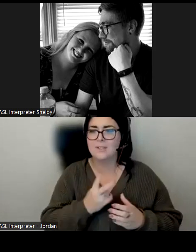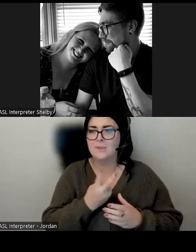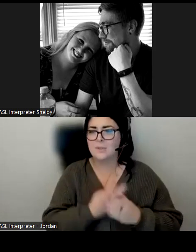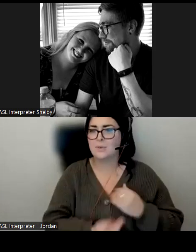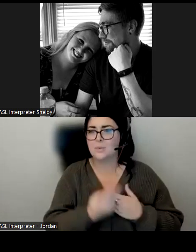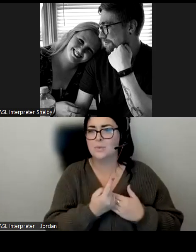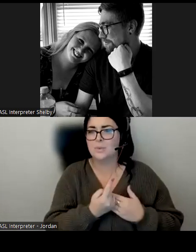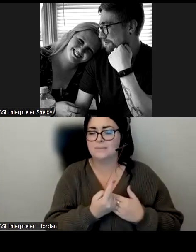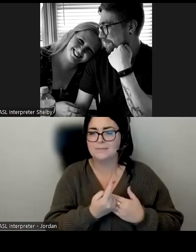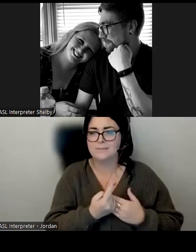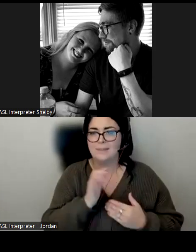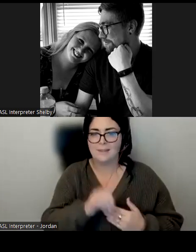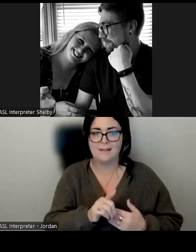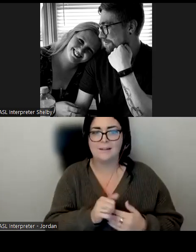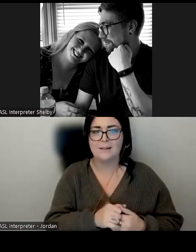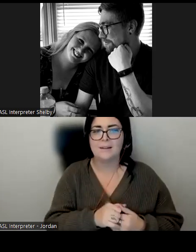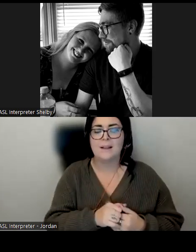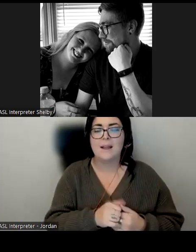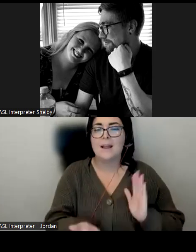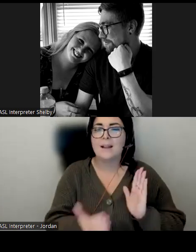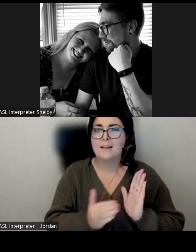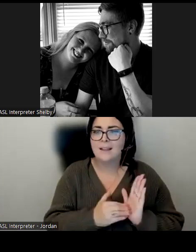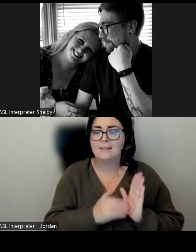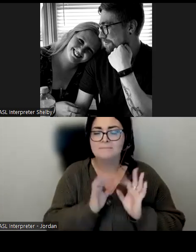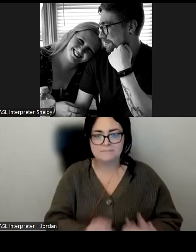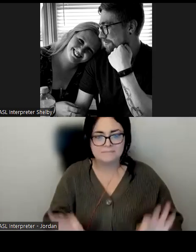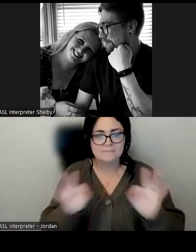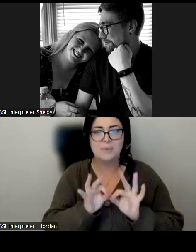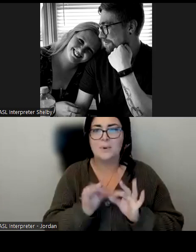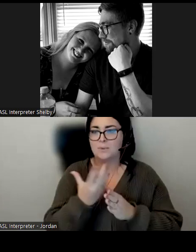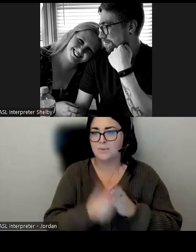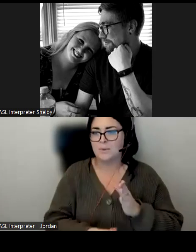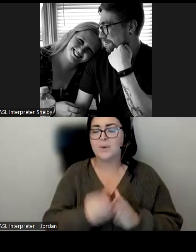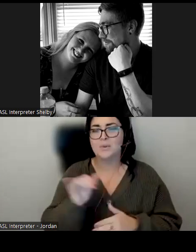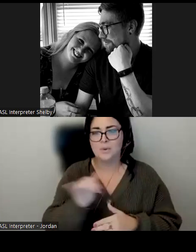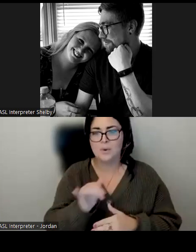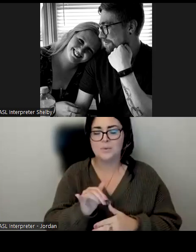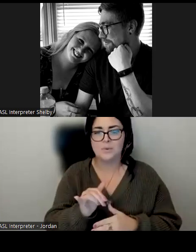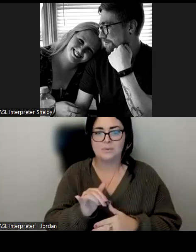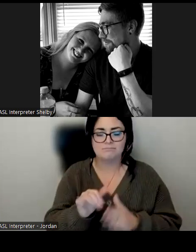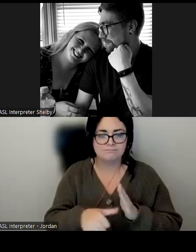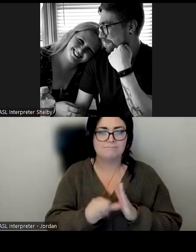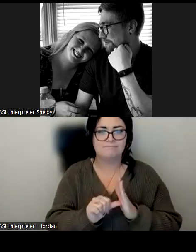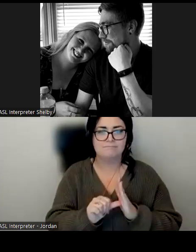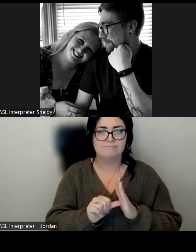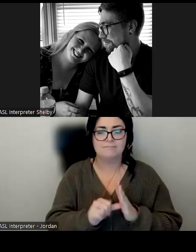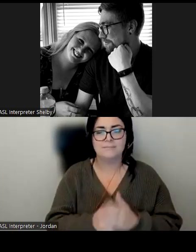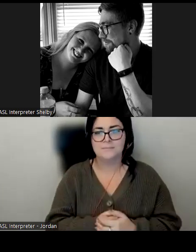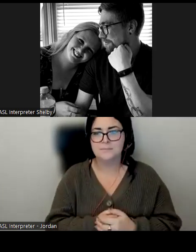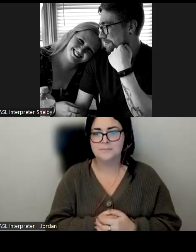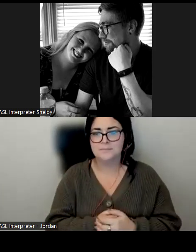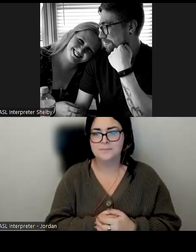the significance of the loss to us is also a really important factor because oftentimes we see